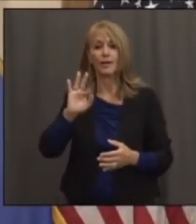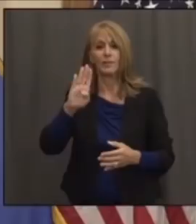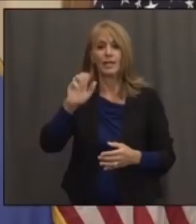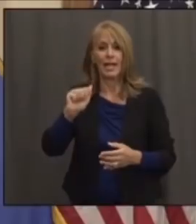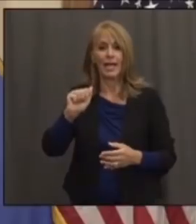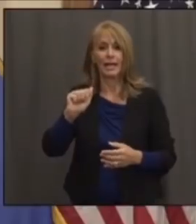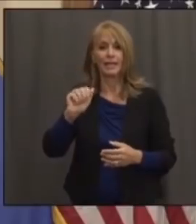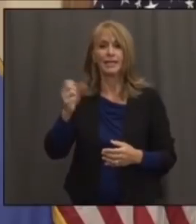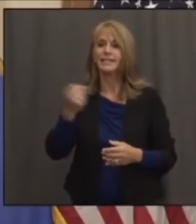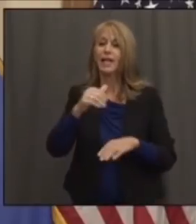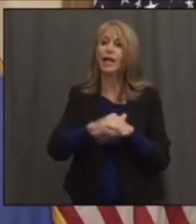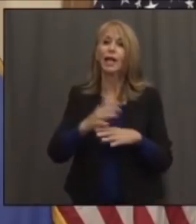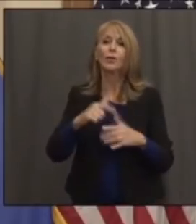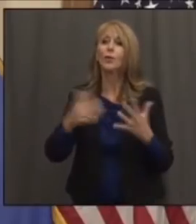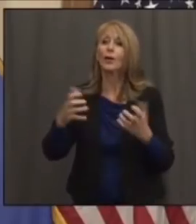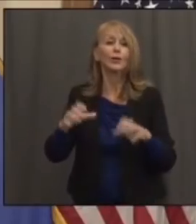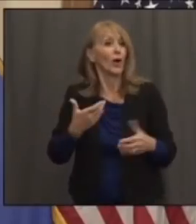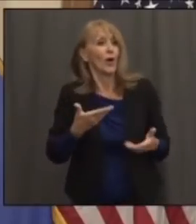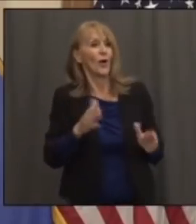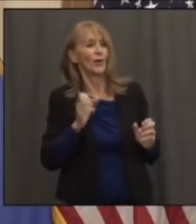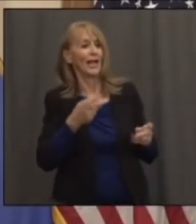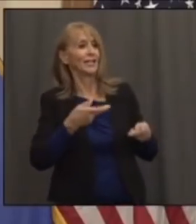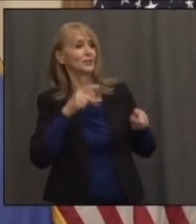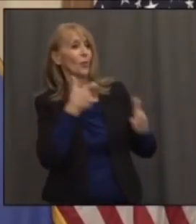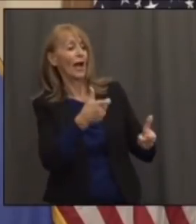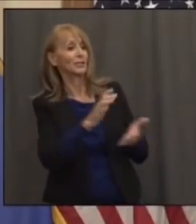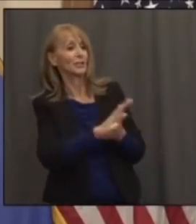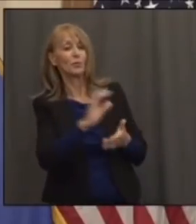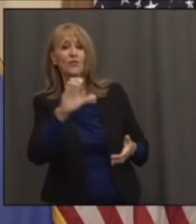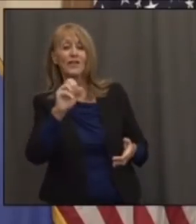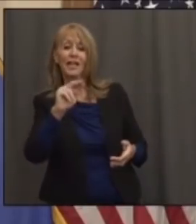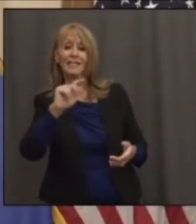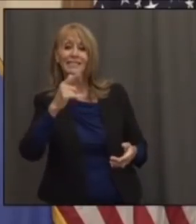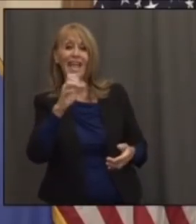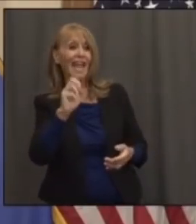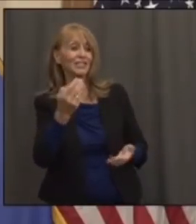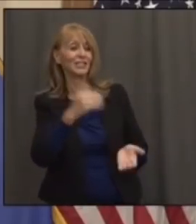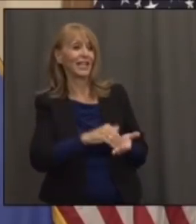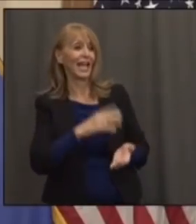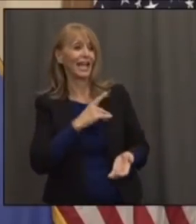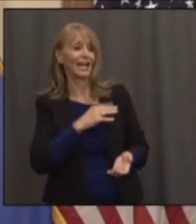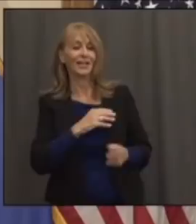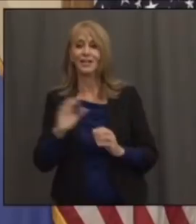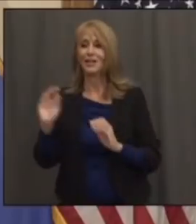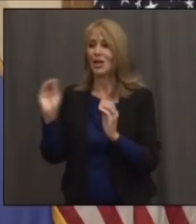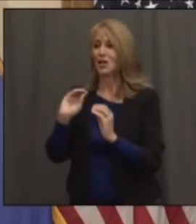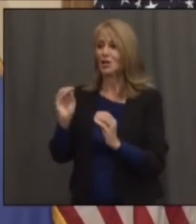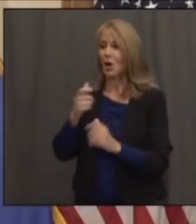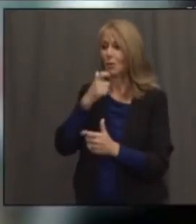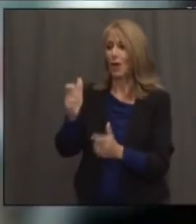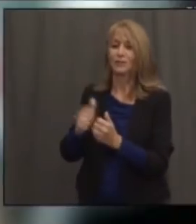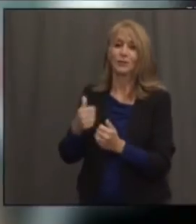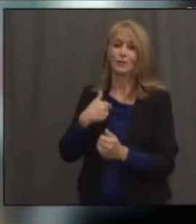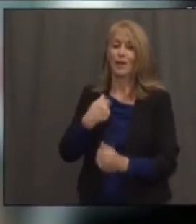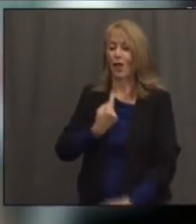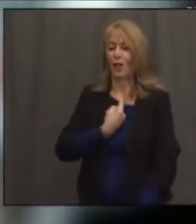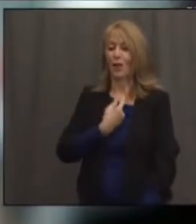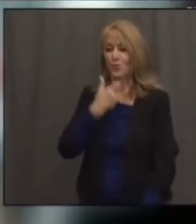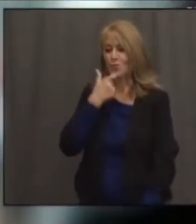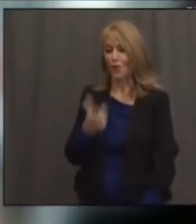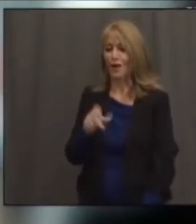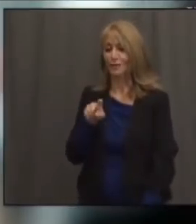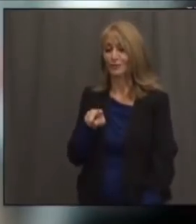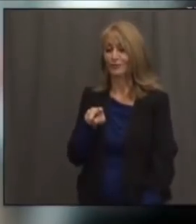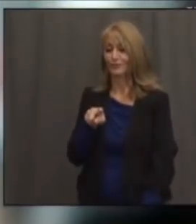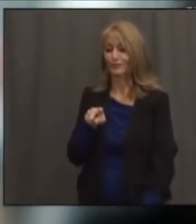Saturday night. What do you want to do? I know. Let's watch the movie Contagion again. Nobody watches it with me. I watch it by